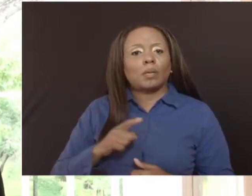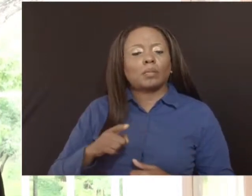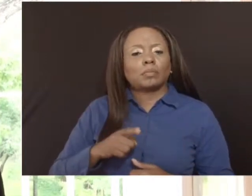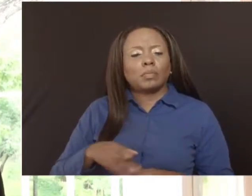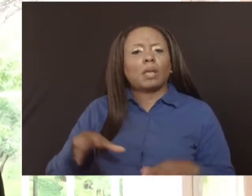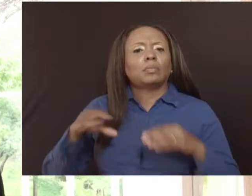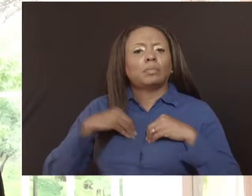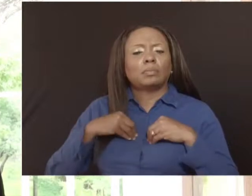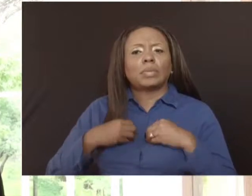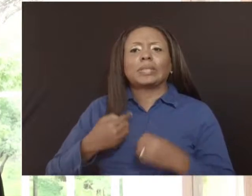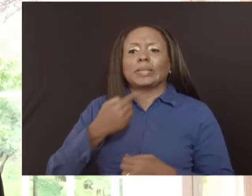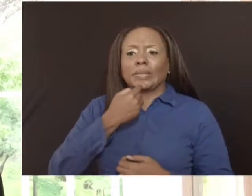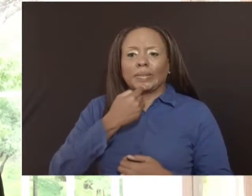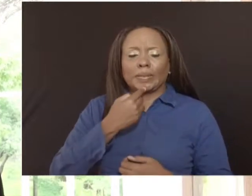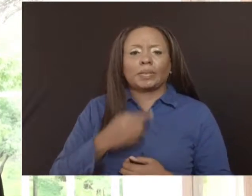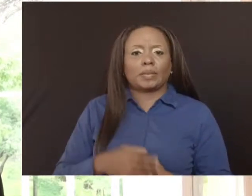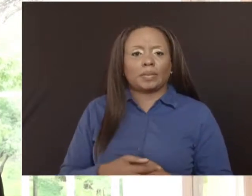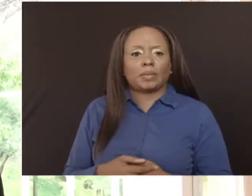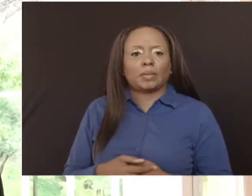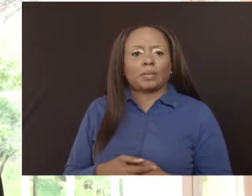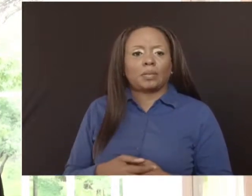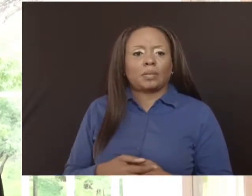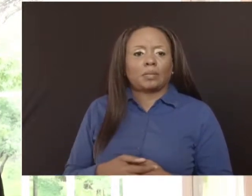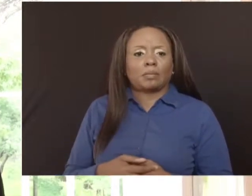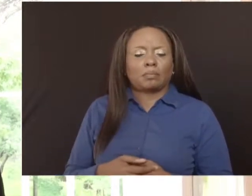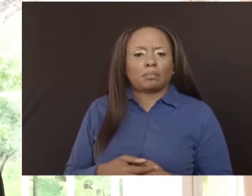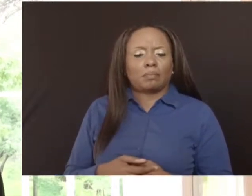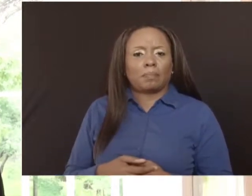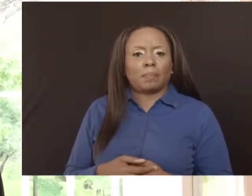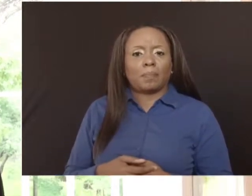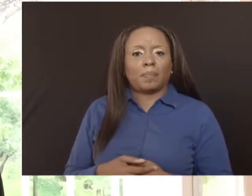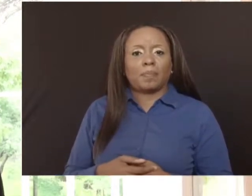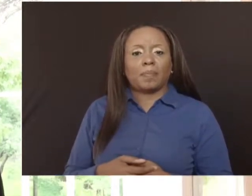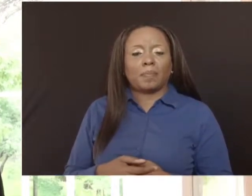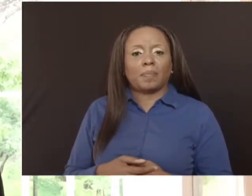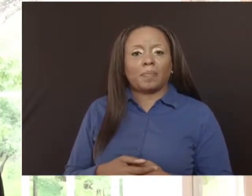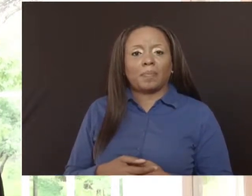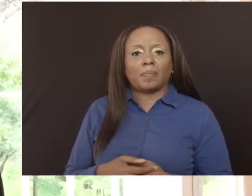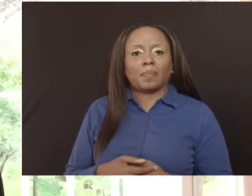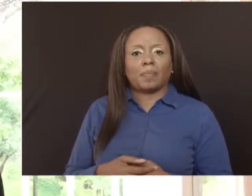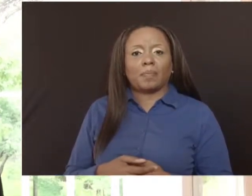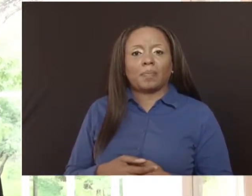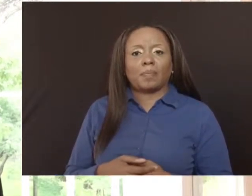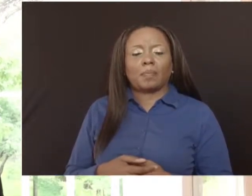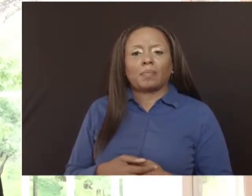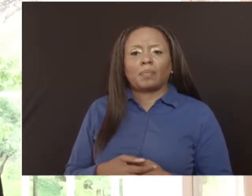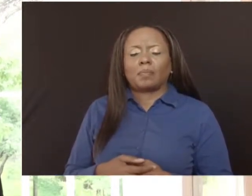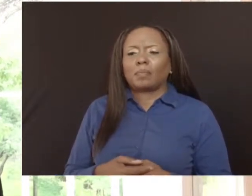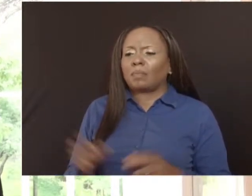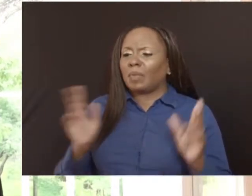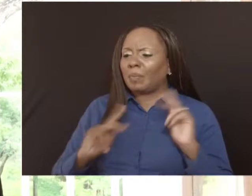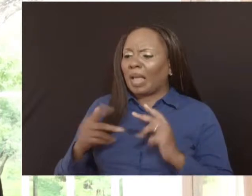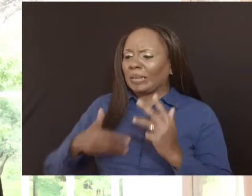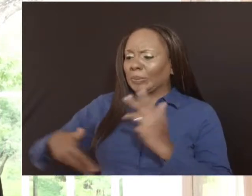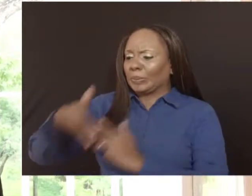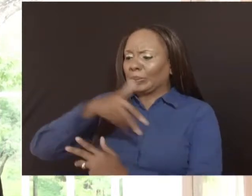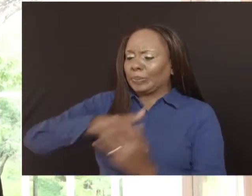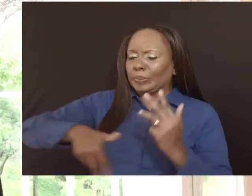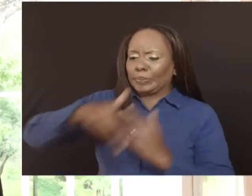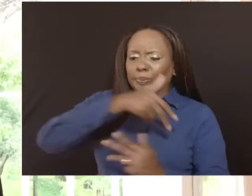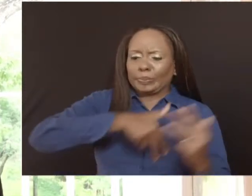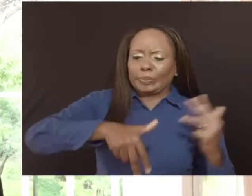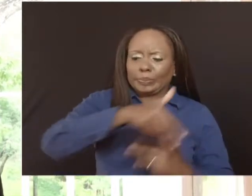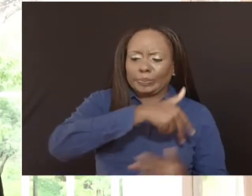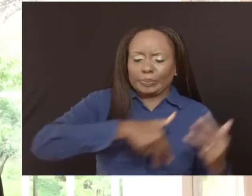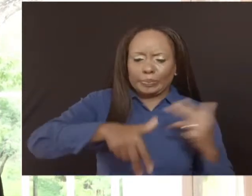seriously. And a lot has to be done to curb the kind of excessive mixing that has been taking place